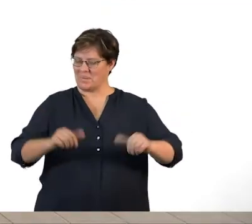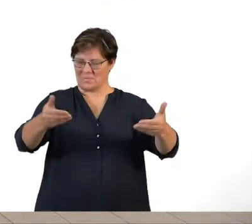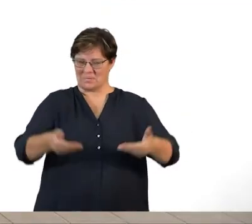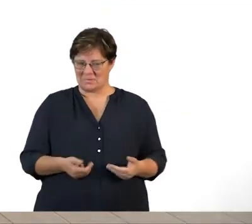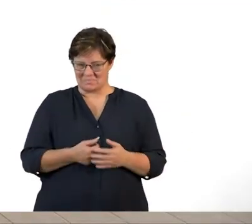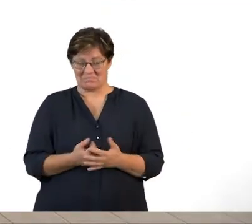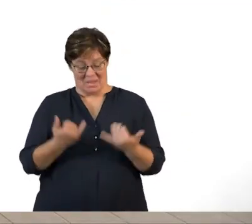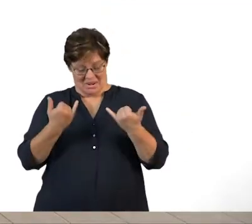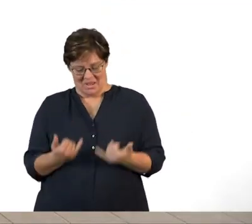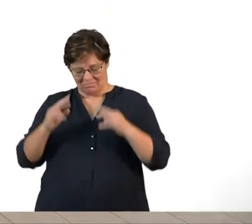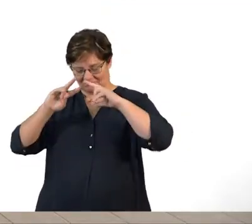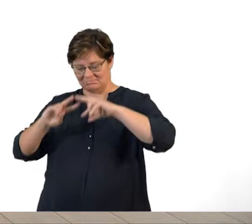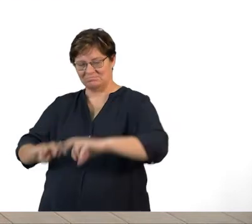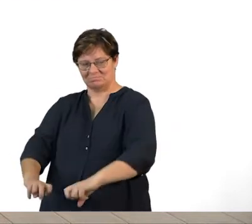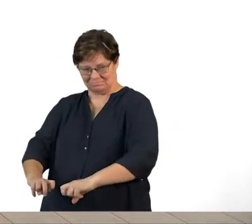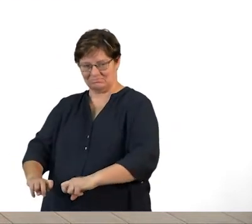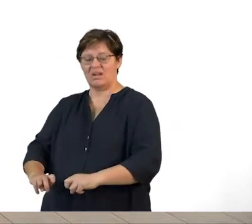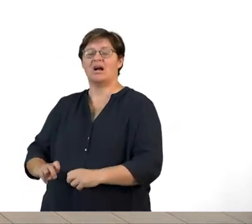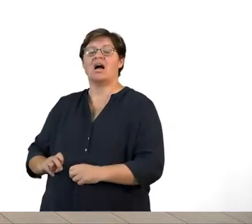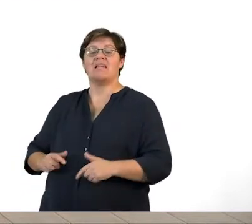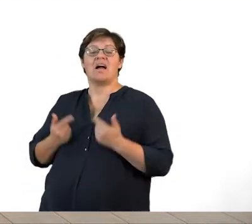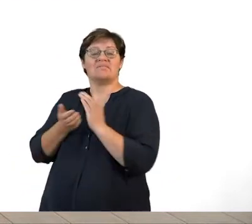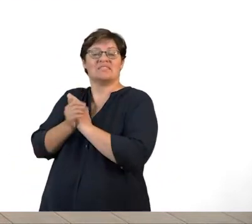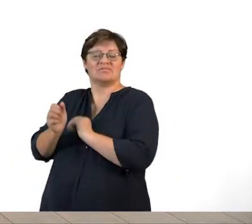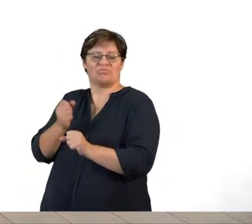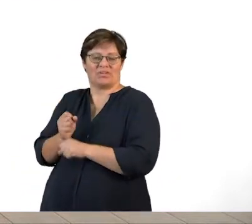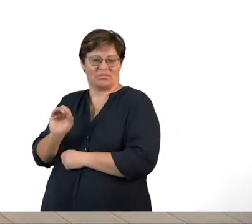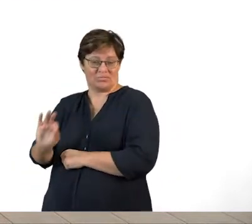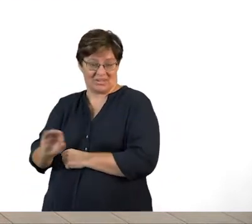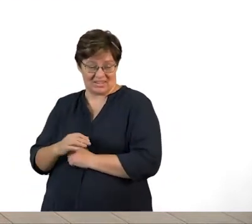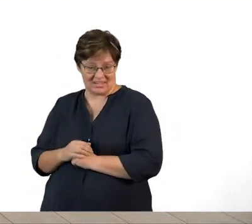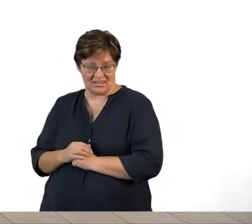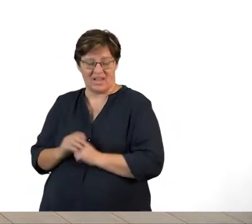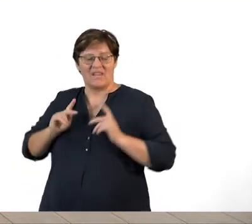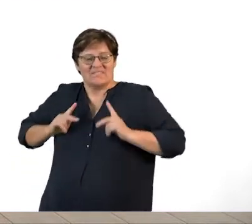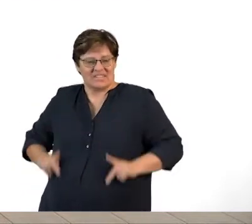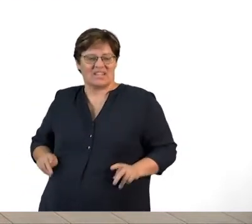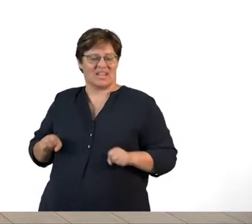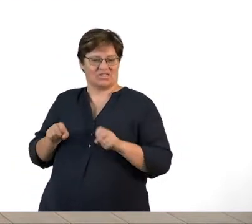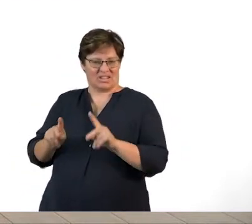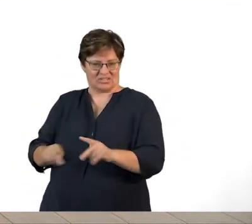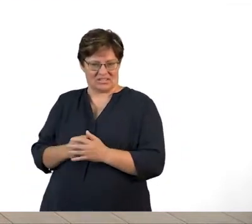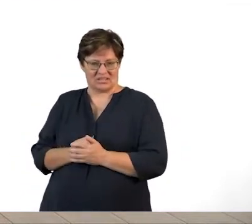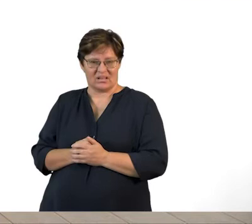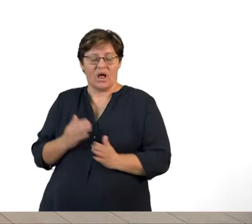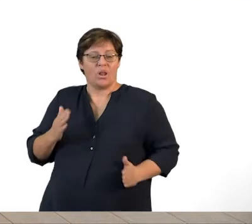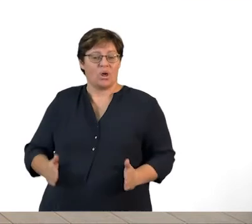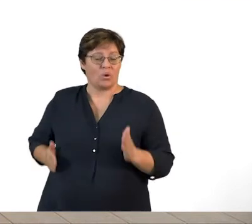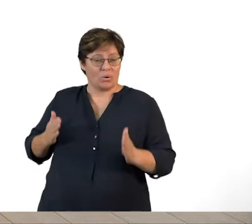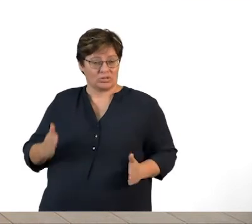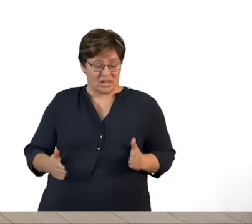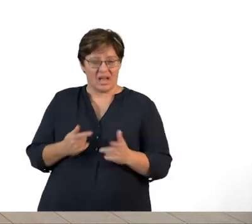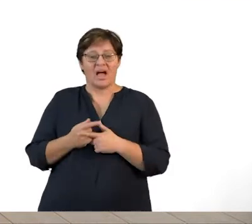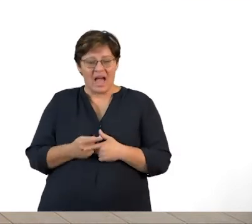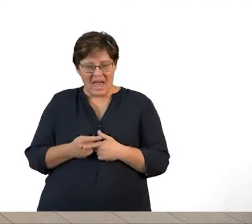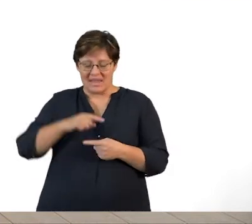Welcome back. In this segment, we're exploring grade 3 life skills, physical education, locomotor,